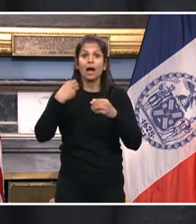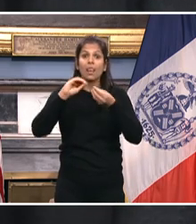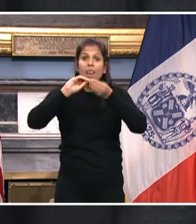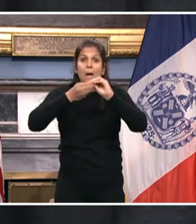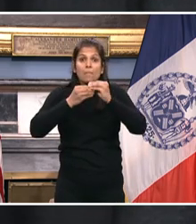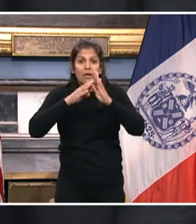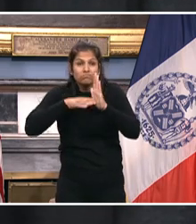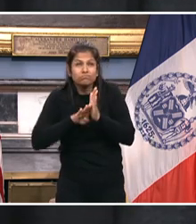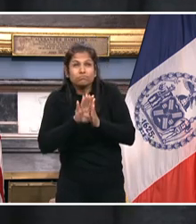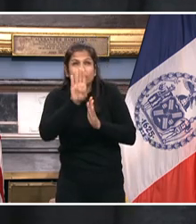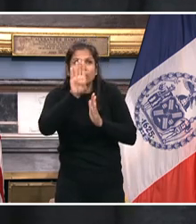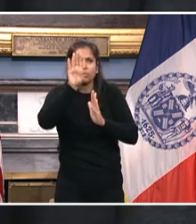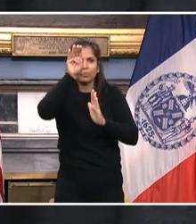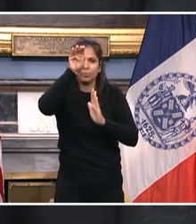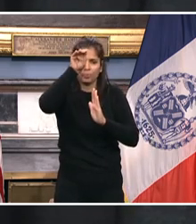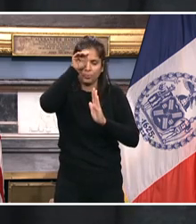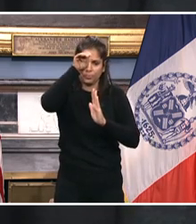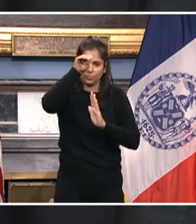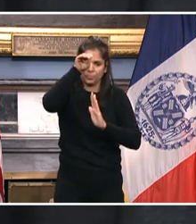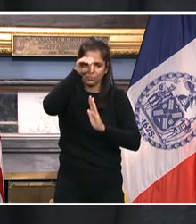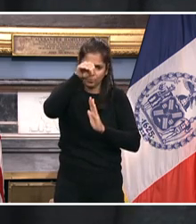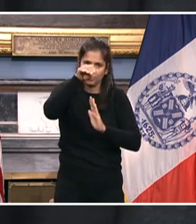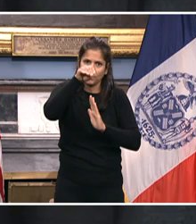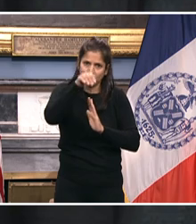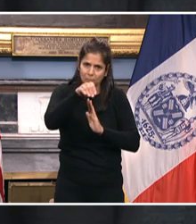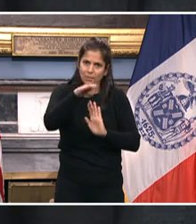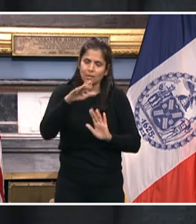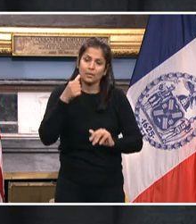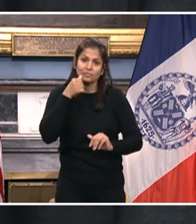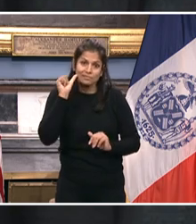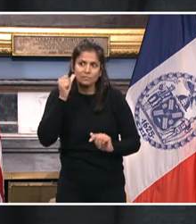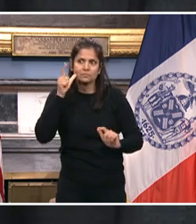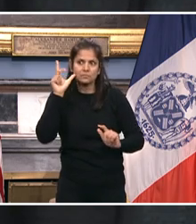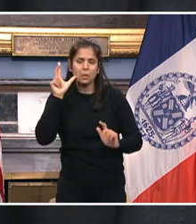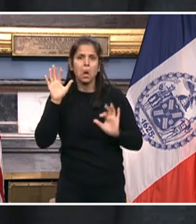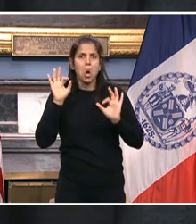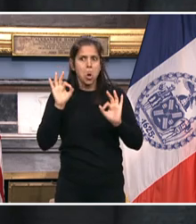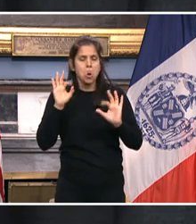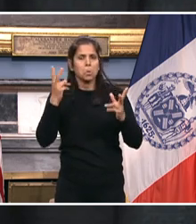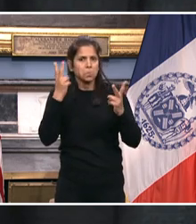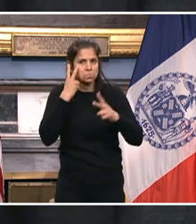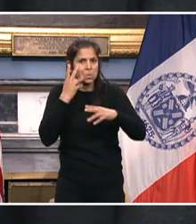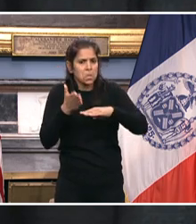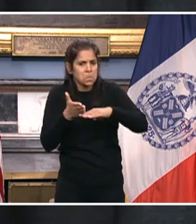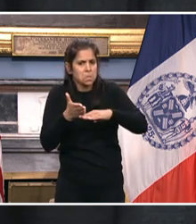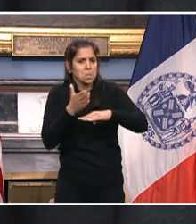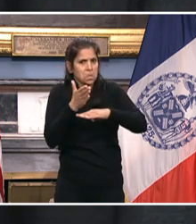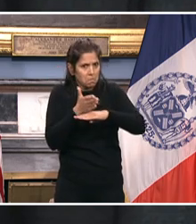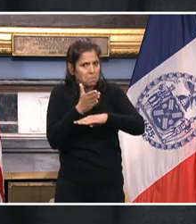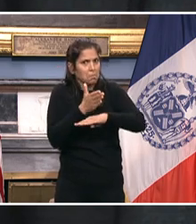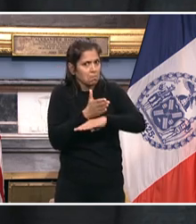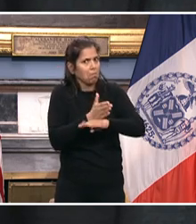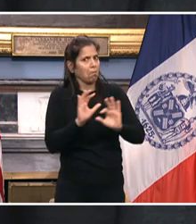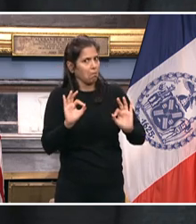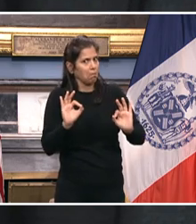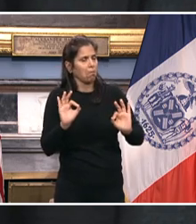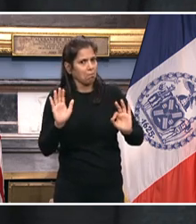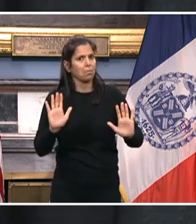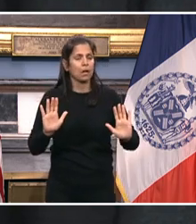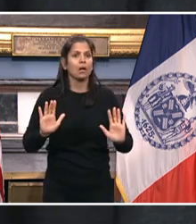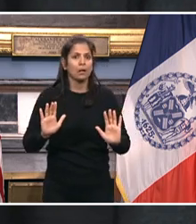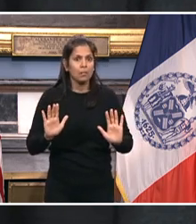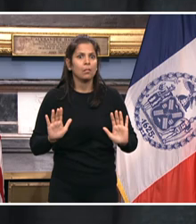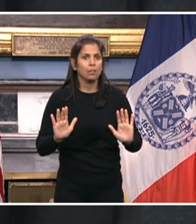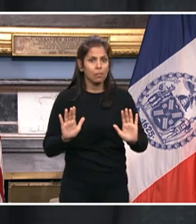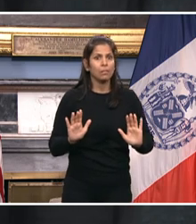a lot of people coming in who need a ventilator. Fact that still more each day in recent days, it's still been overall more each day than the day